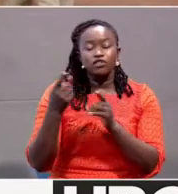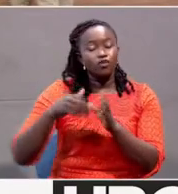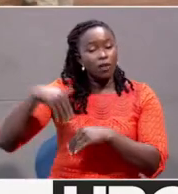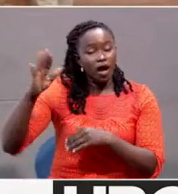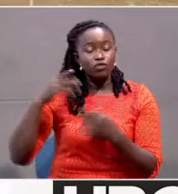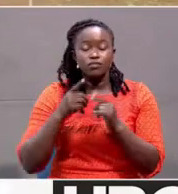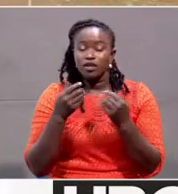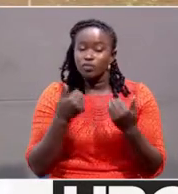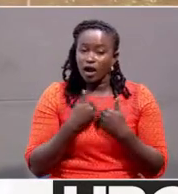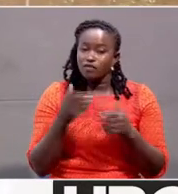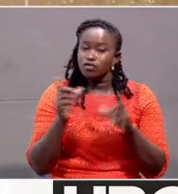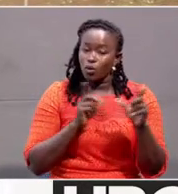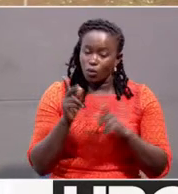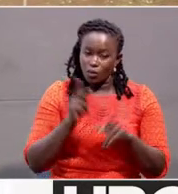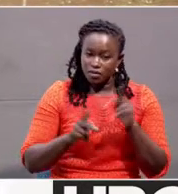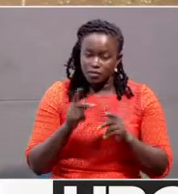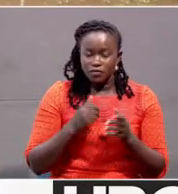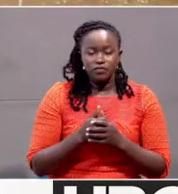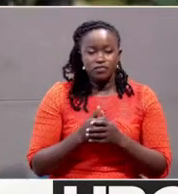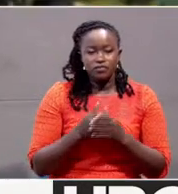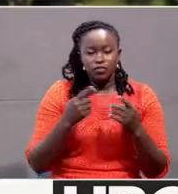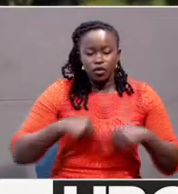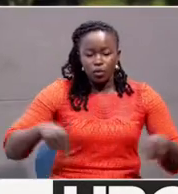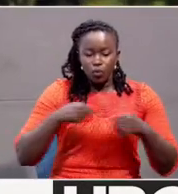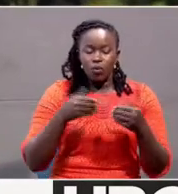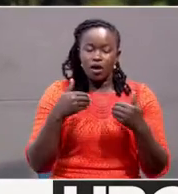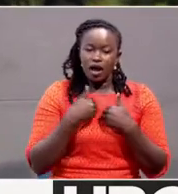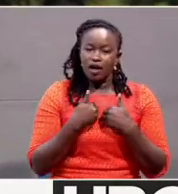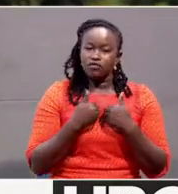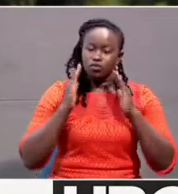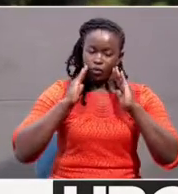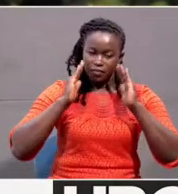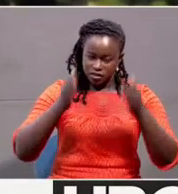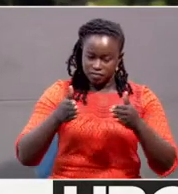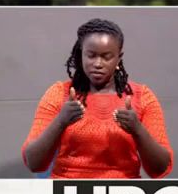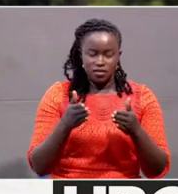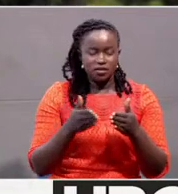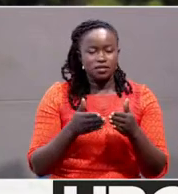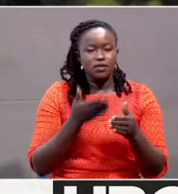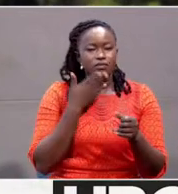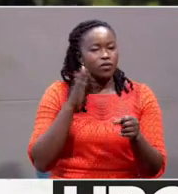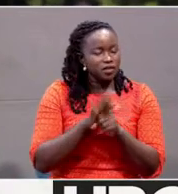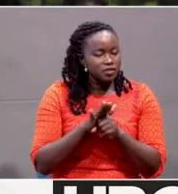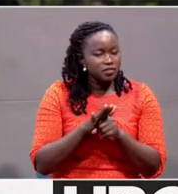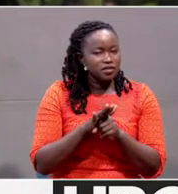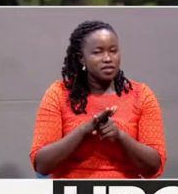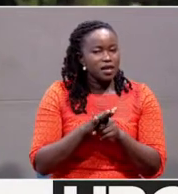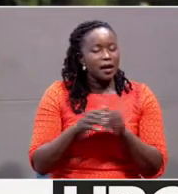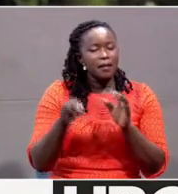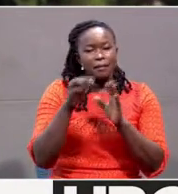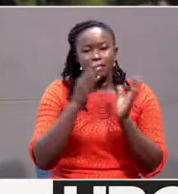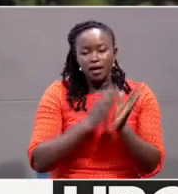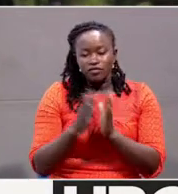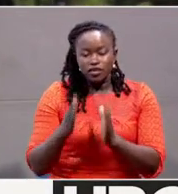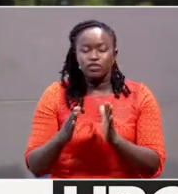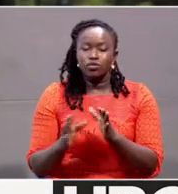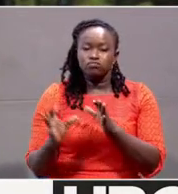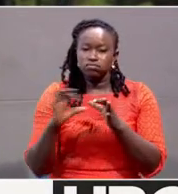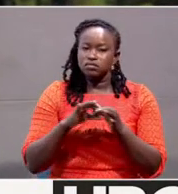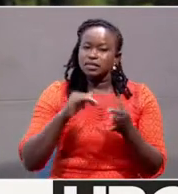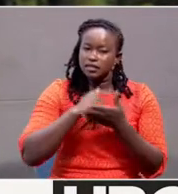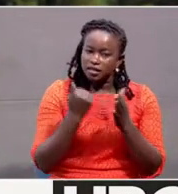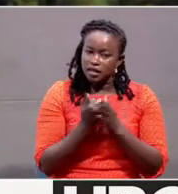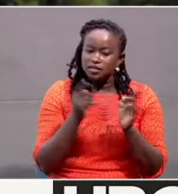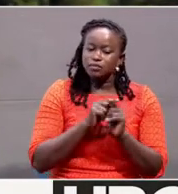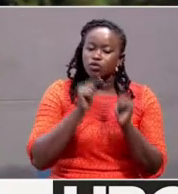people who can do that. For us, there are commitments we made in the manifesto in relation to this sector, and we come to follow up and see